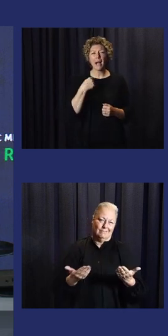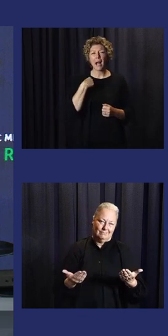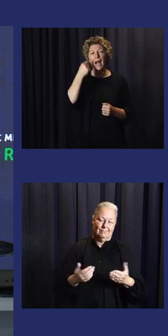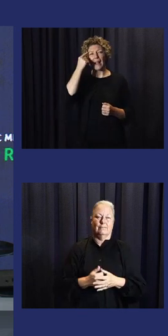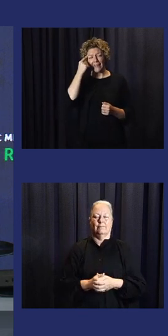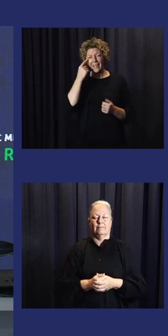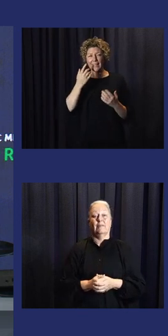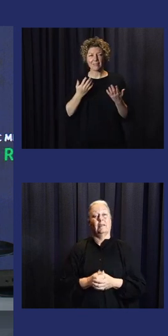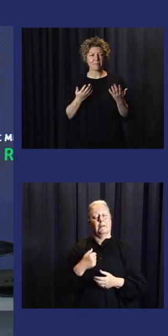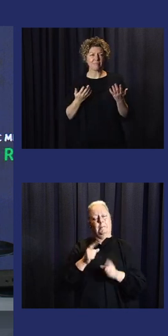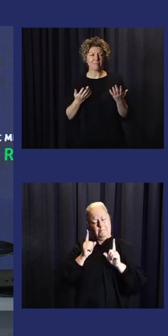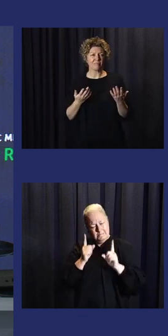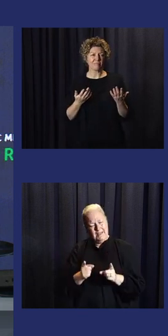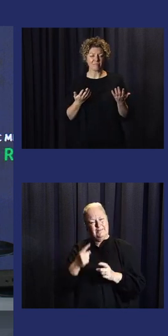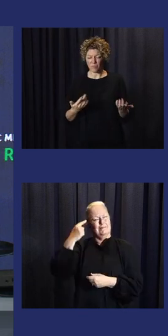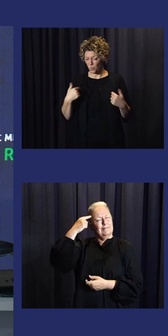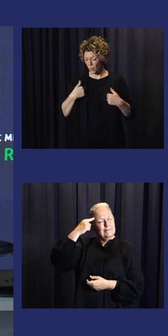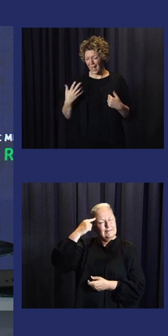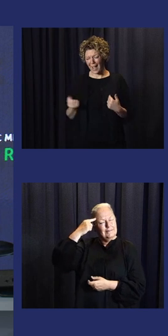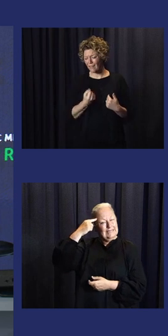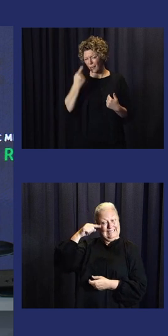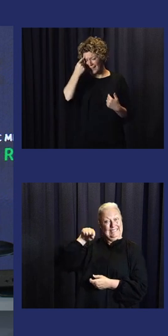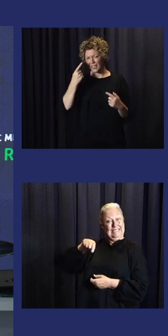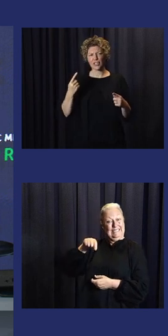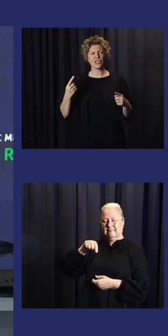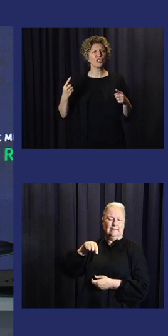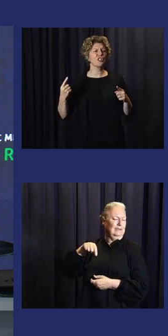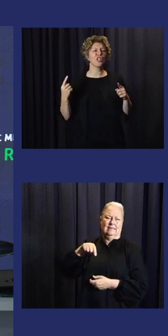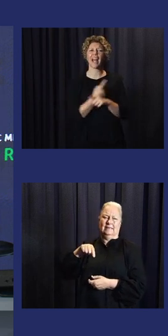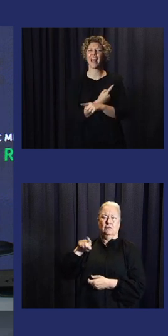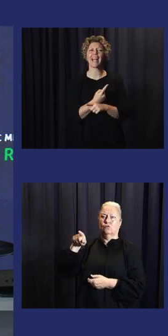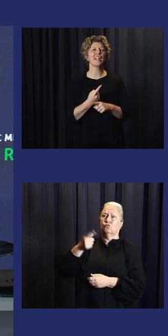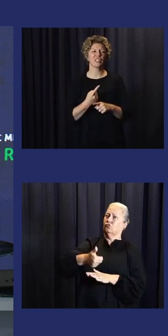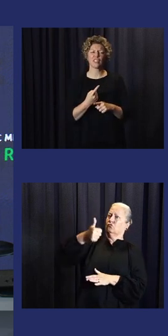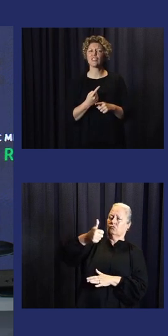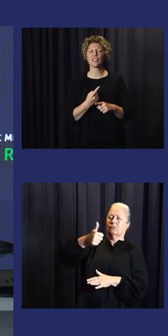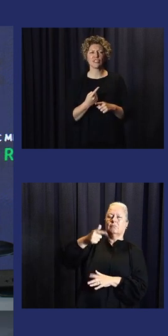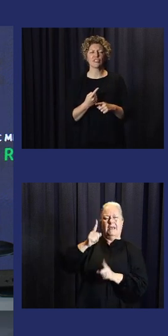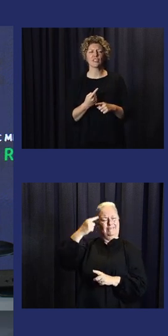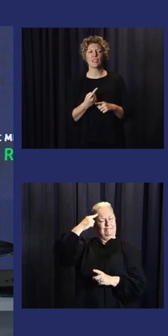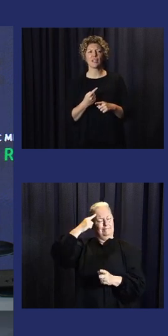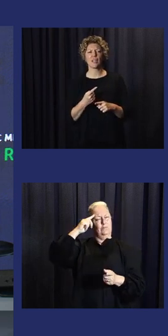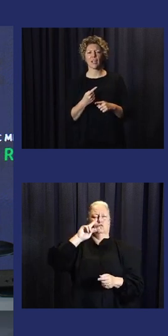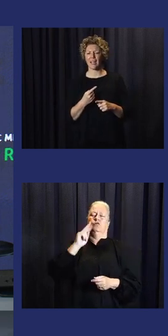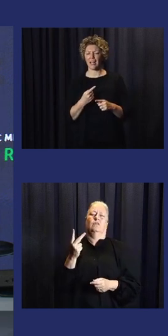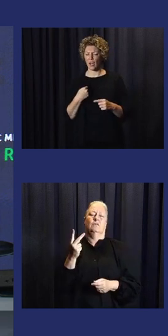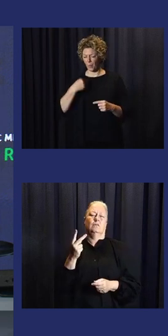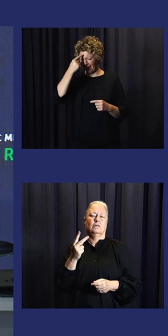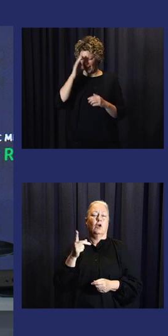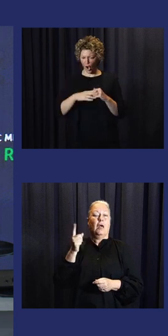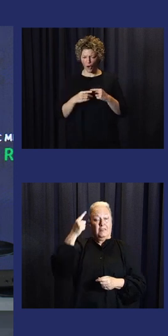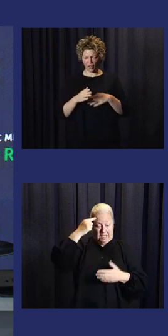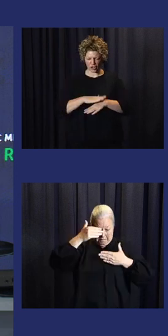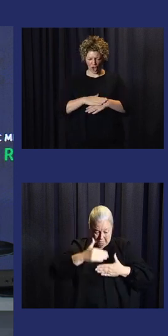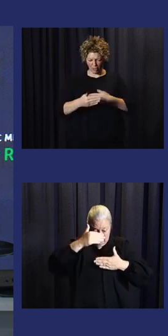that we have to change this way of thinking and this